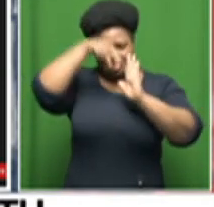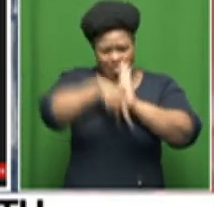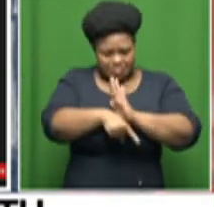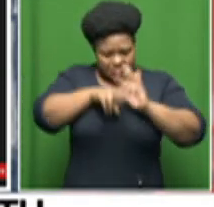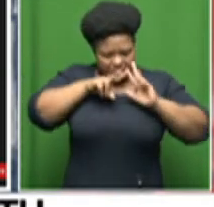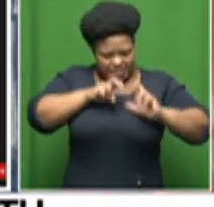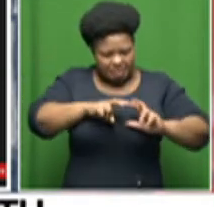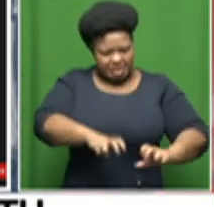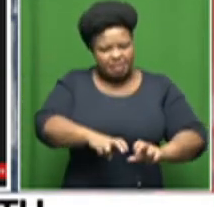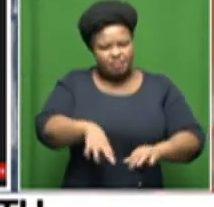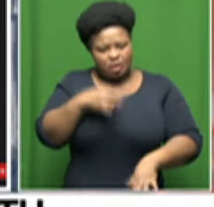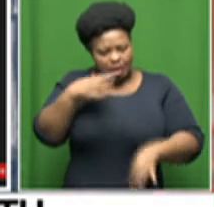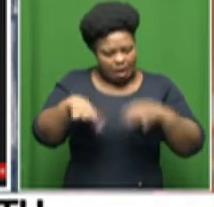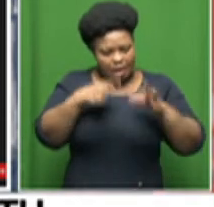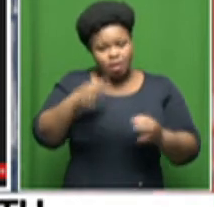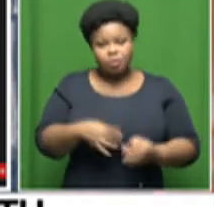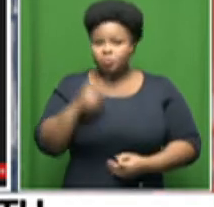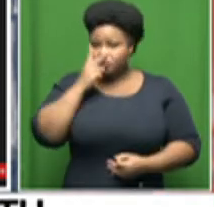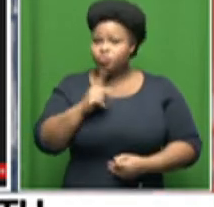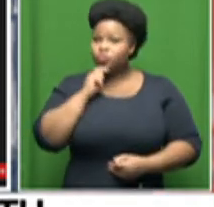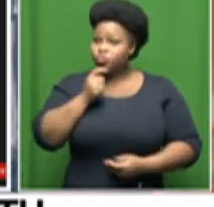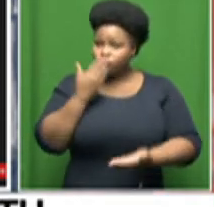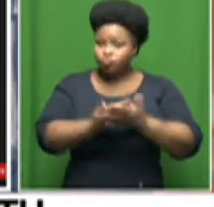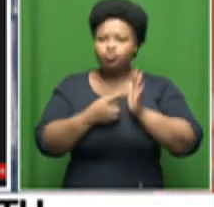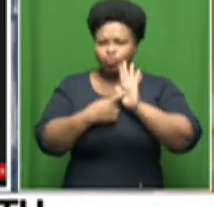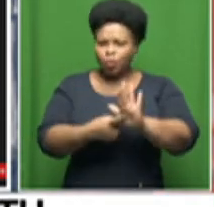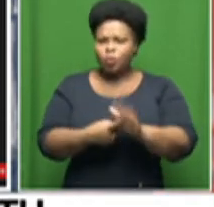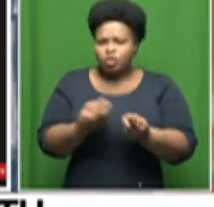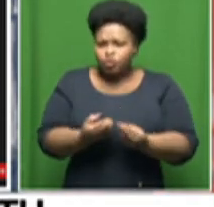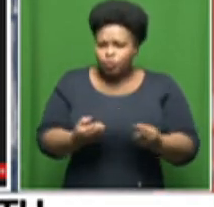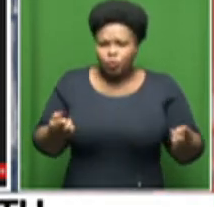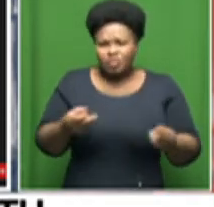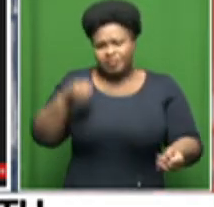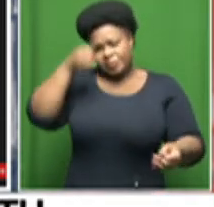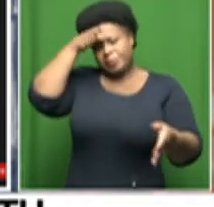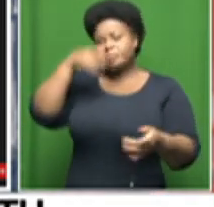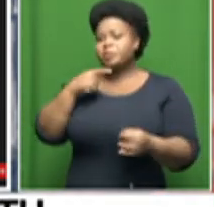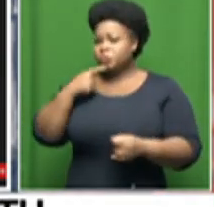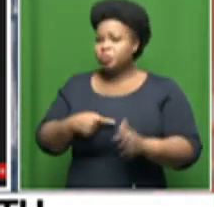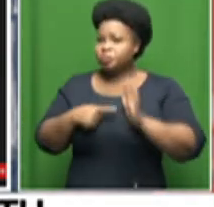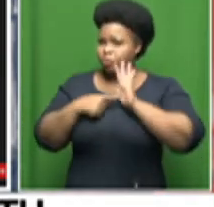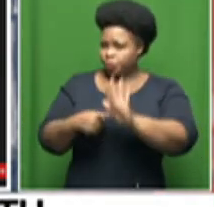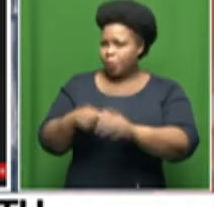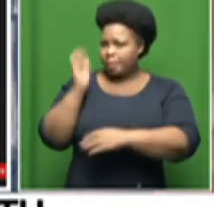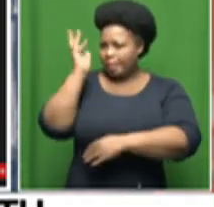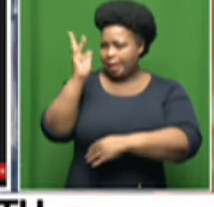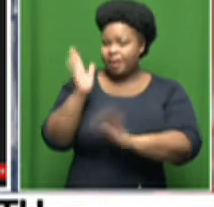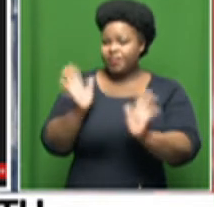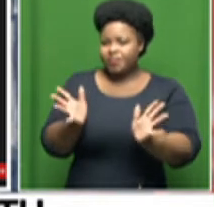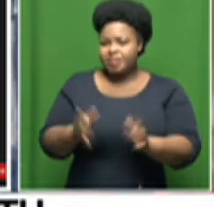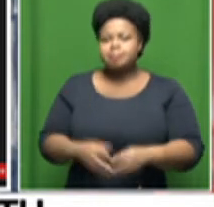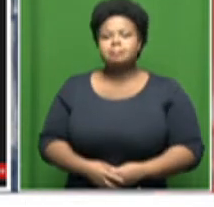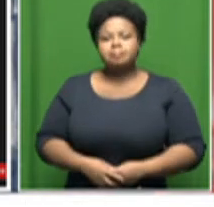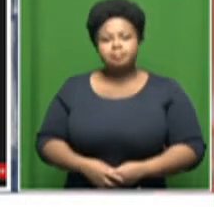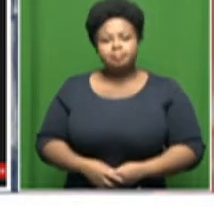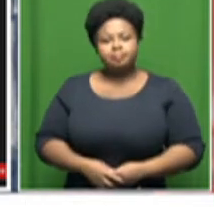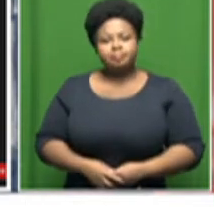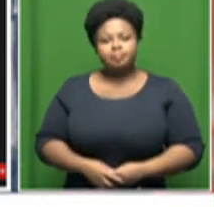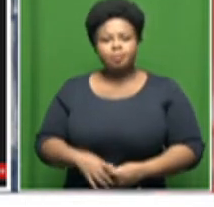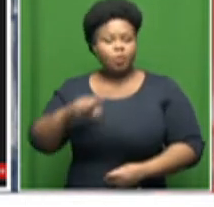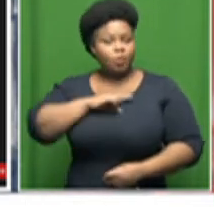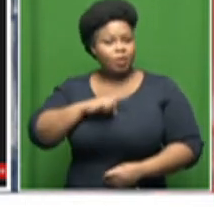incredible insight, the resources that we've got, that intellectual resource that we've got, which is reflected by tonight's presentations,